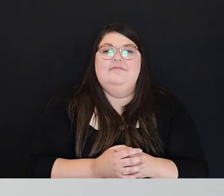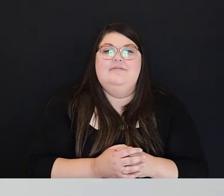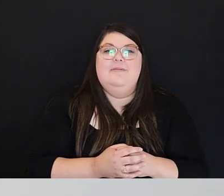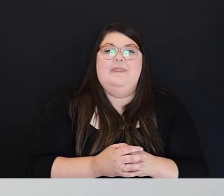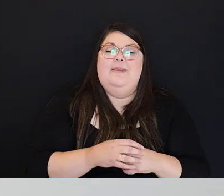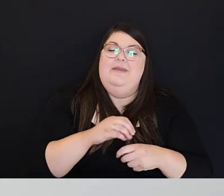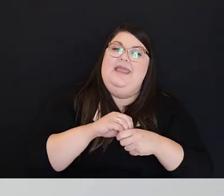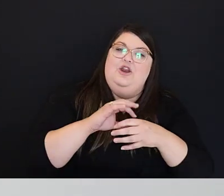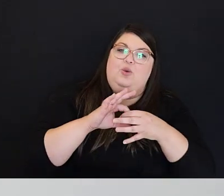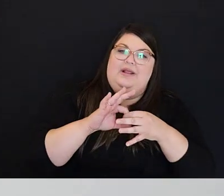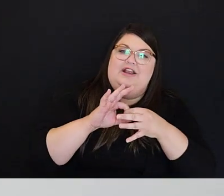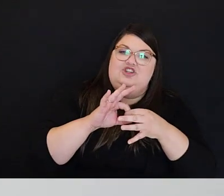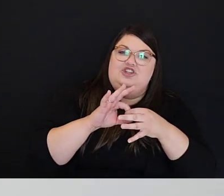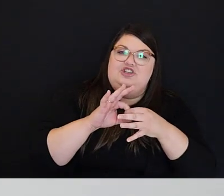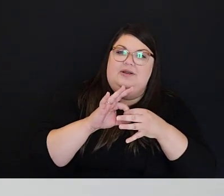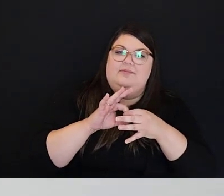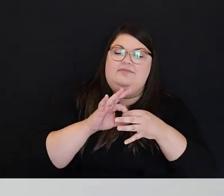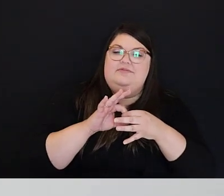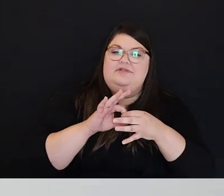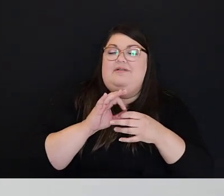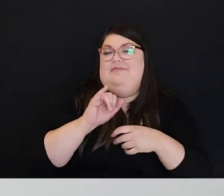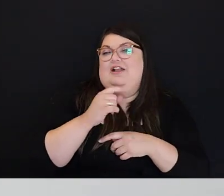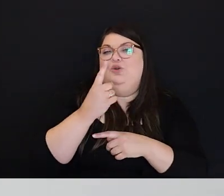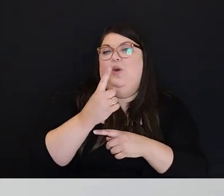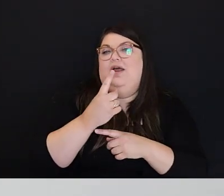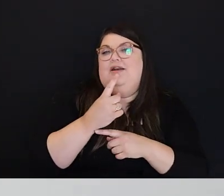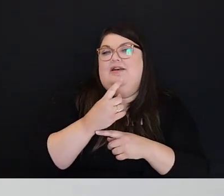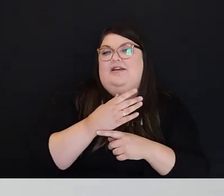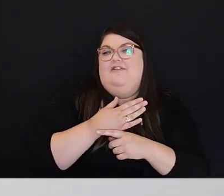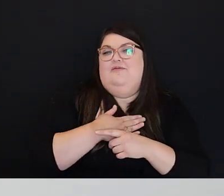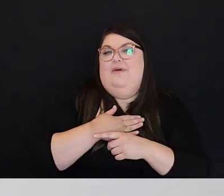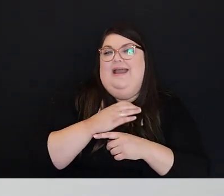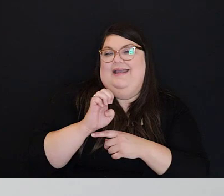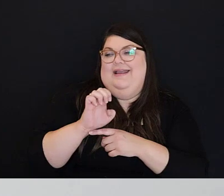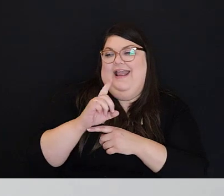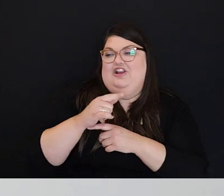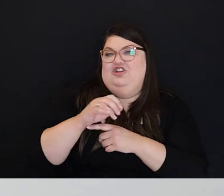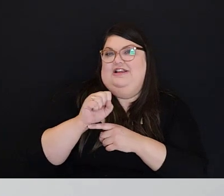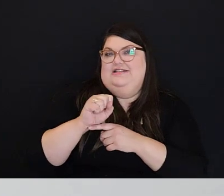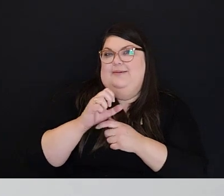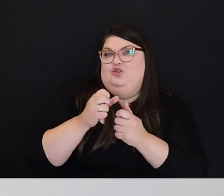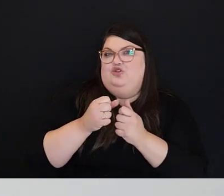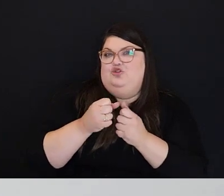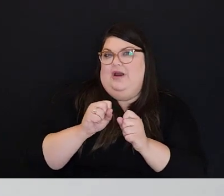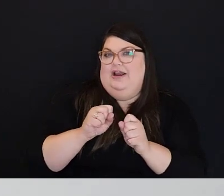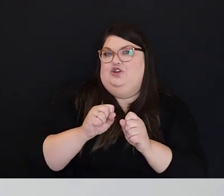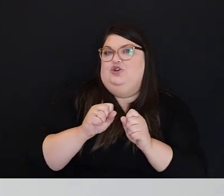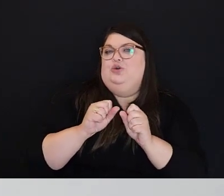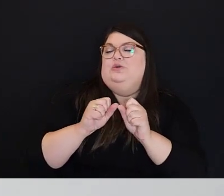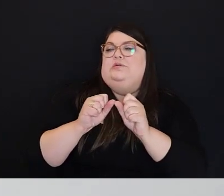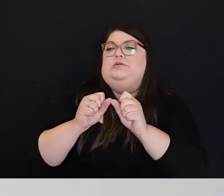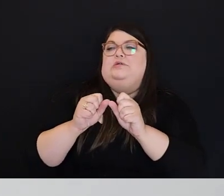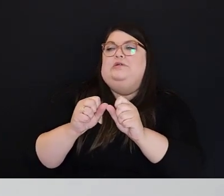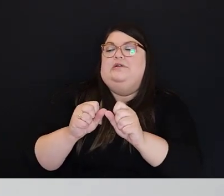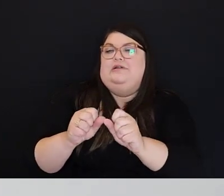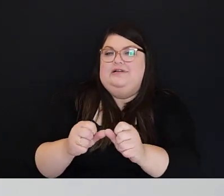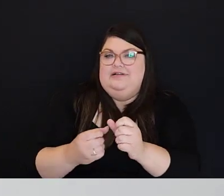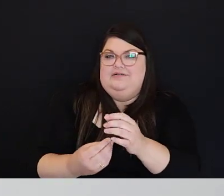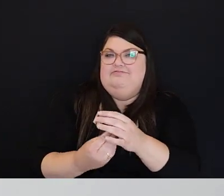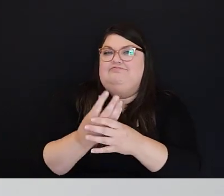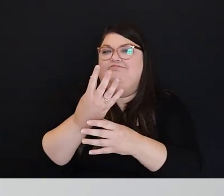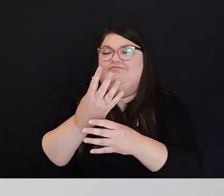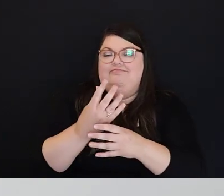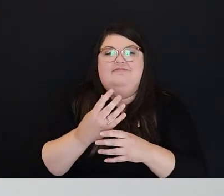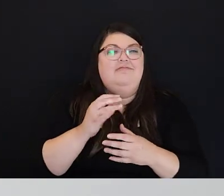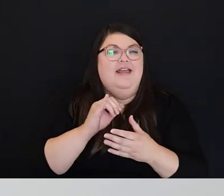being in relationship. So that's one of my edges that I'm trying to grow towards, and that's